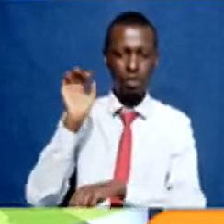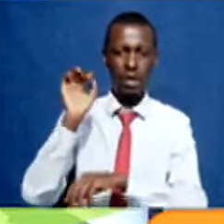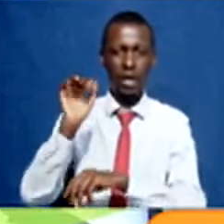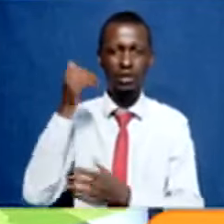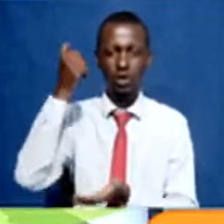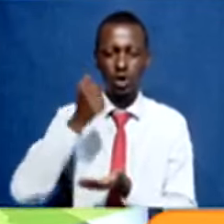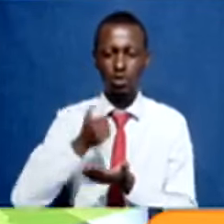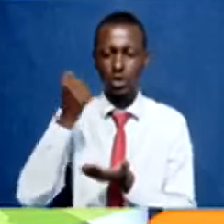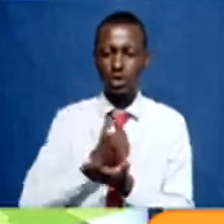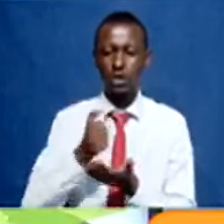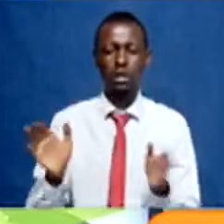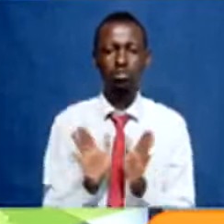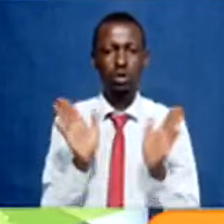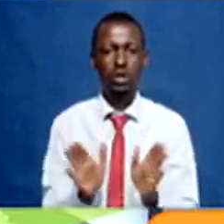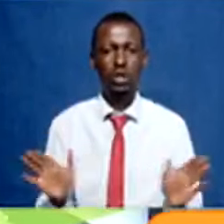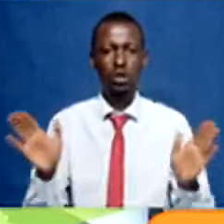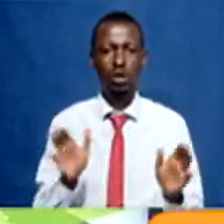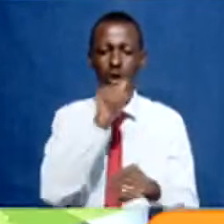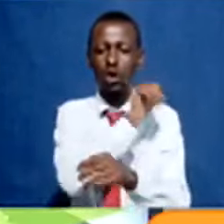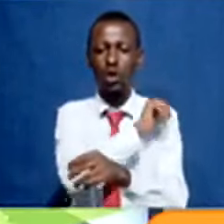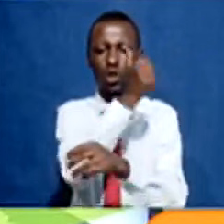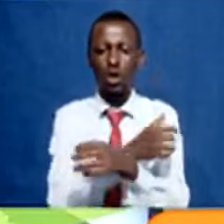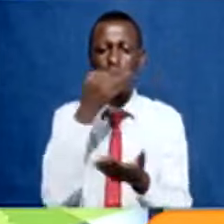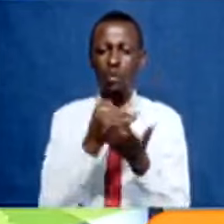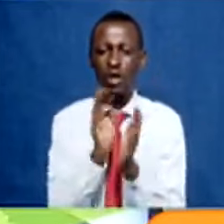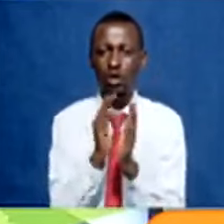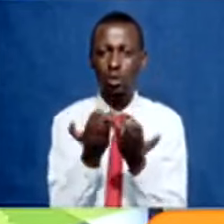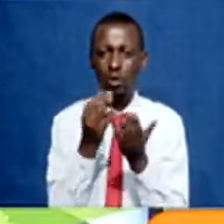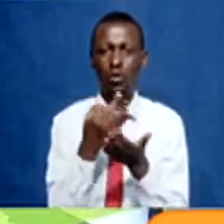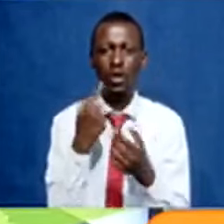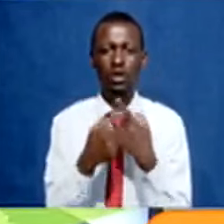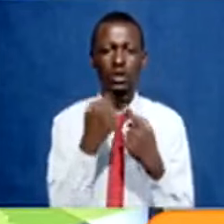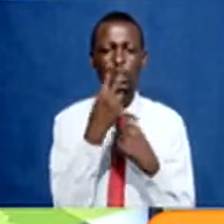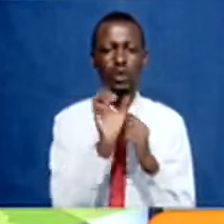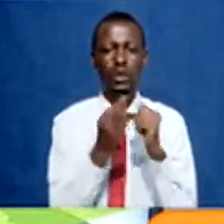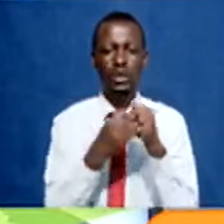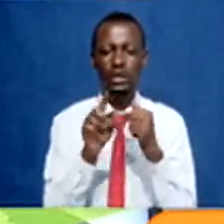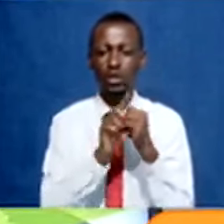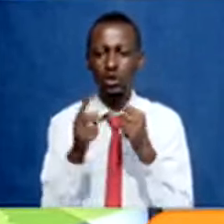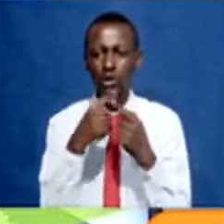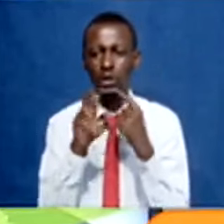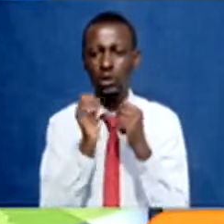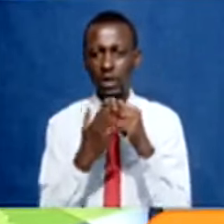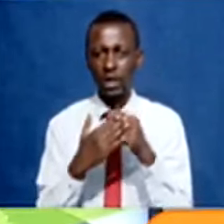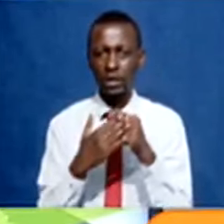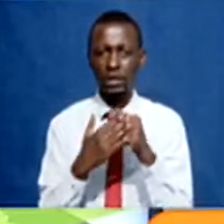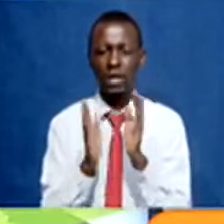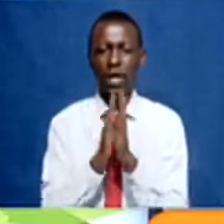of the Auditor General in the authority's financial books between the financial year 2018-2019